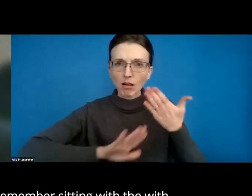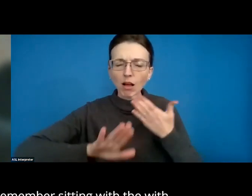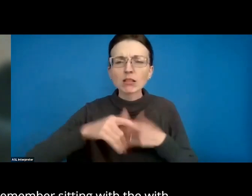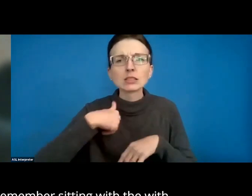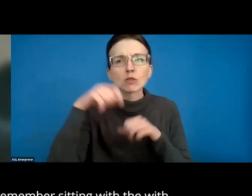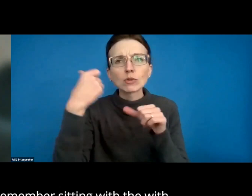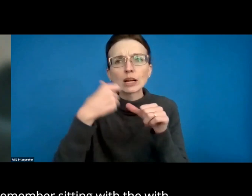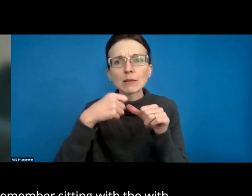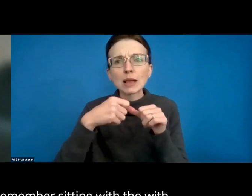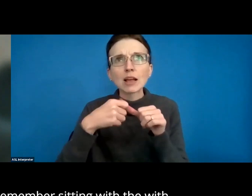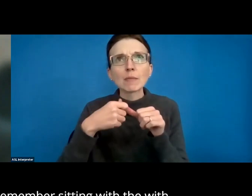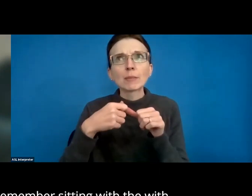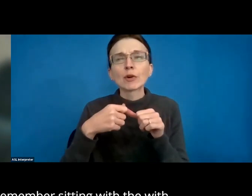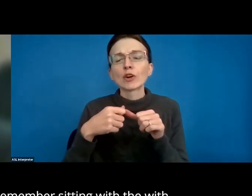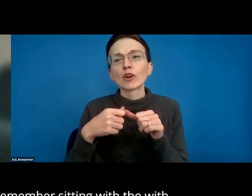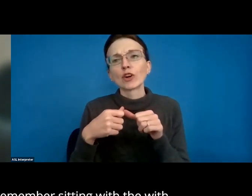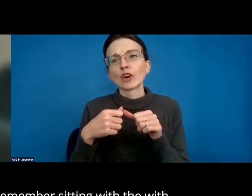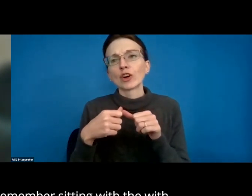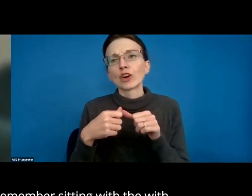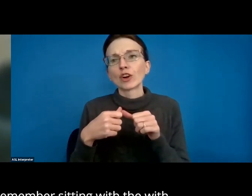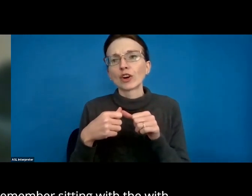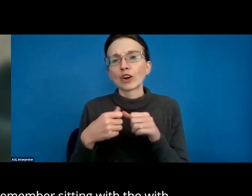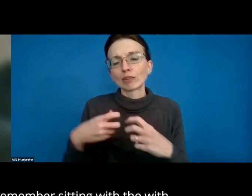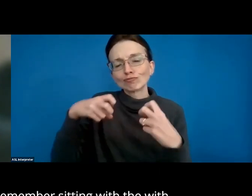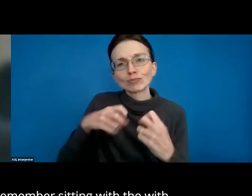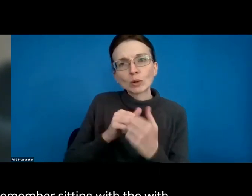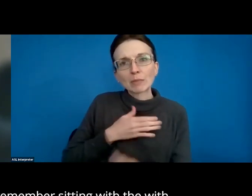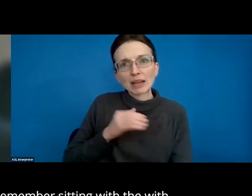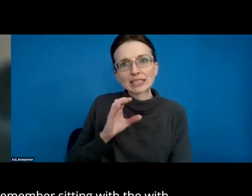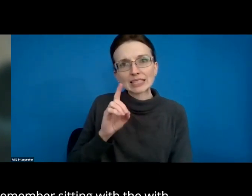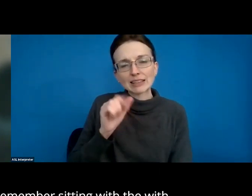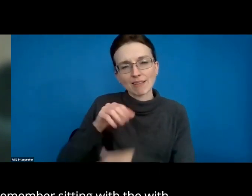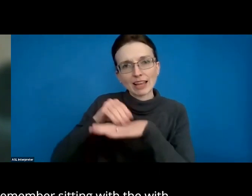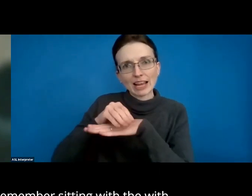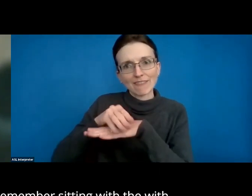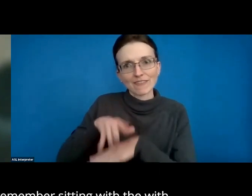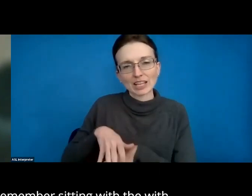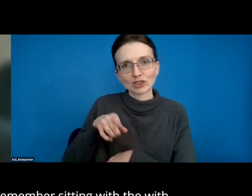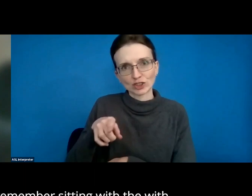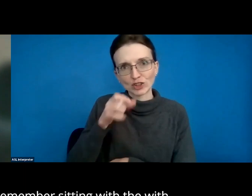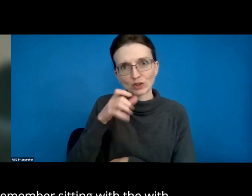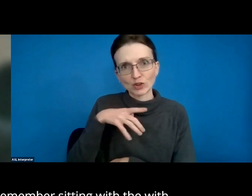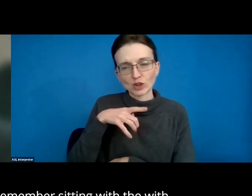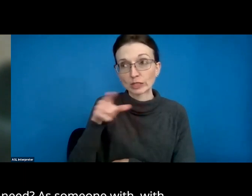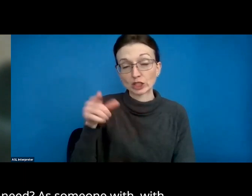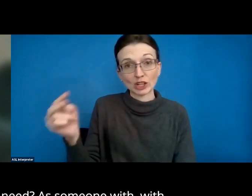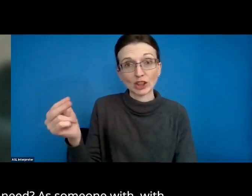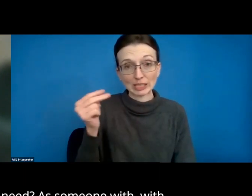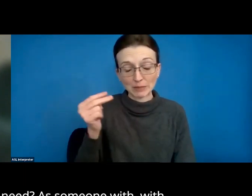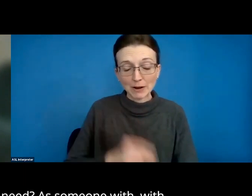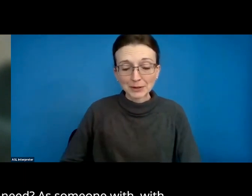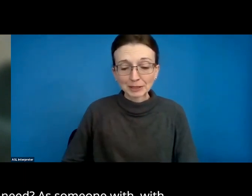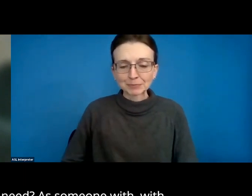sitting with my CDA advisor and her looking at me